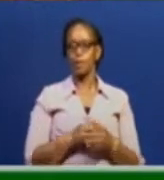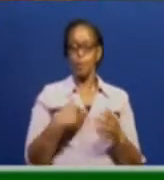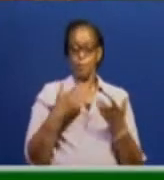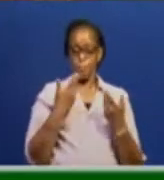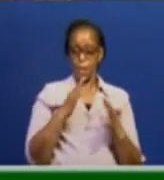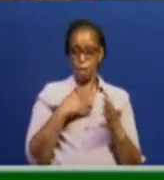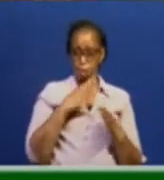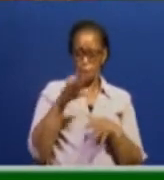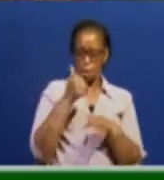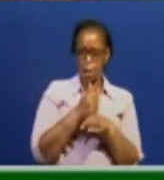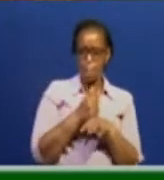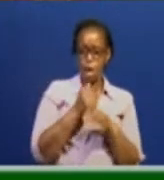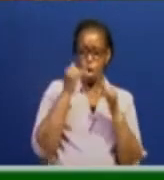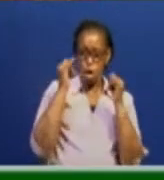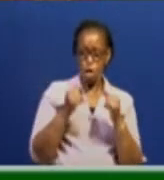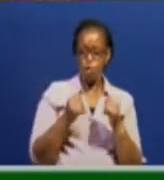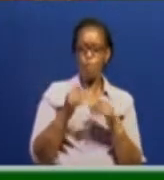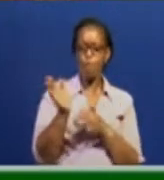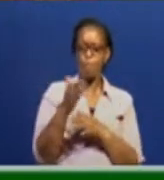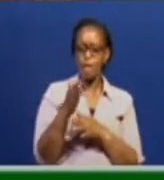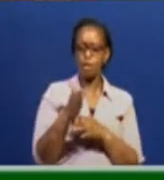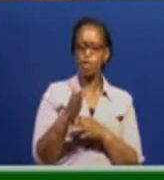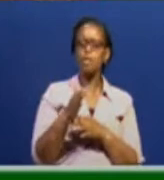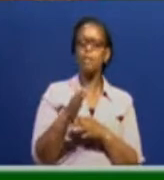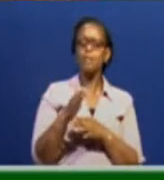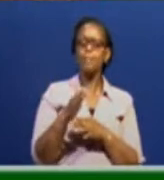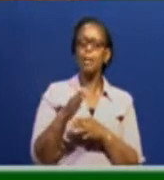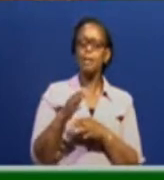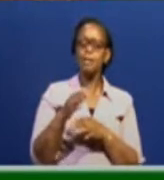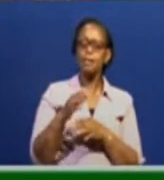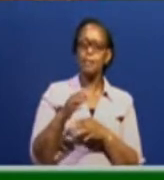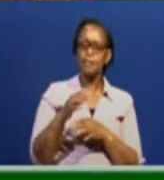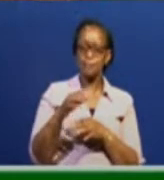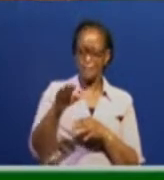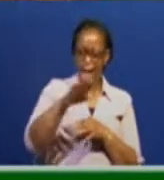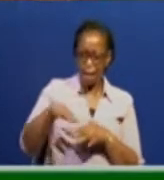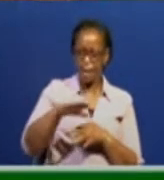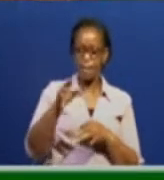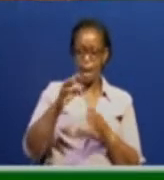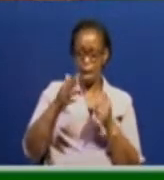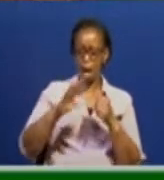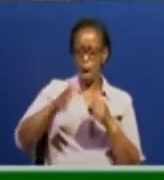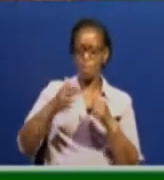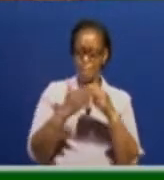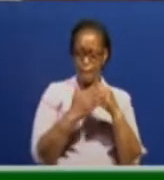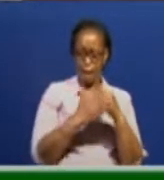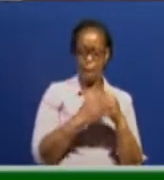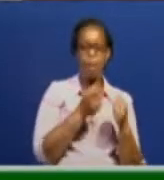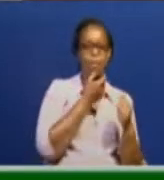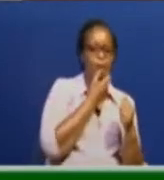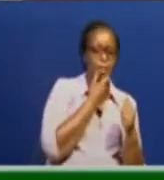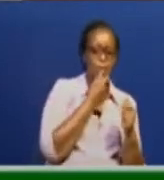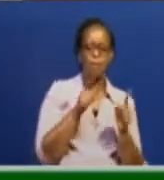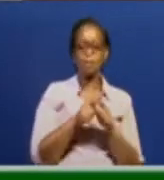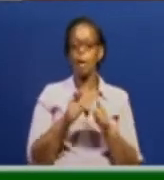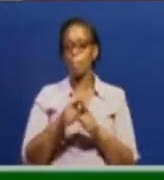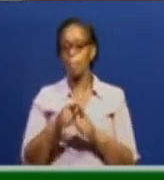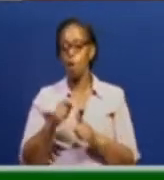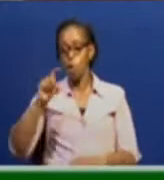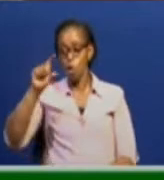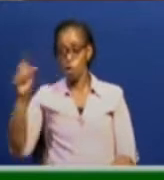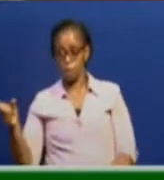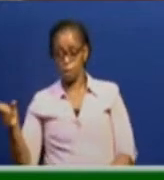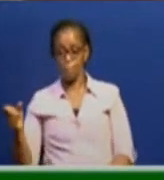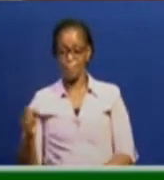22 new fish landing sites in 9 counties in Nyanza and the coast region. We have